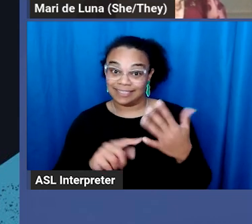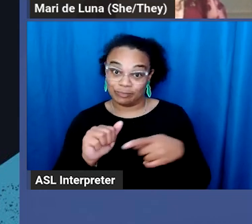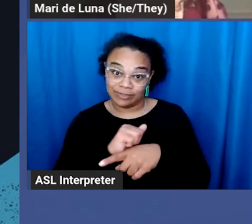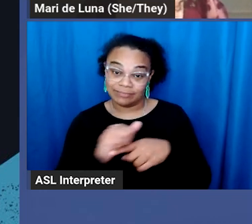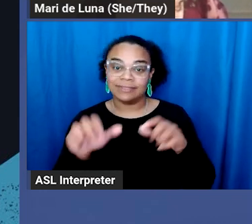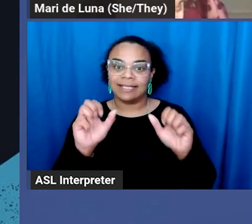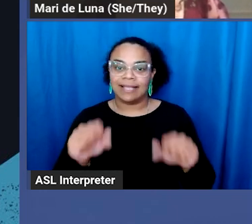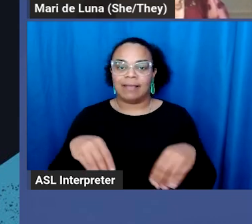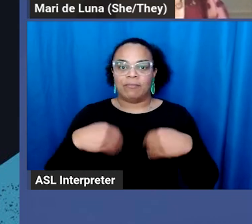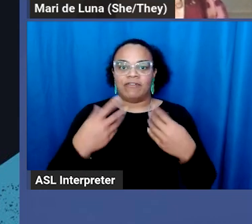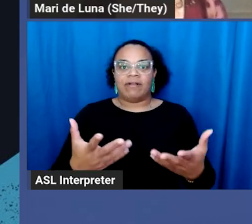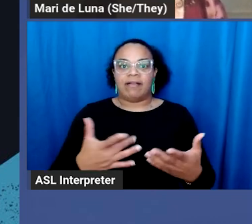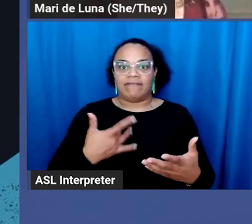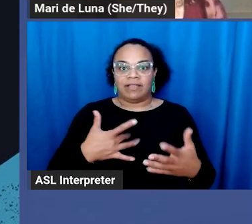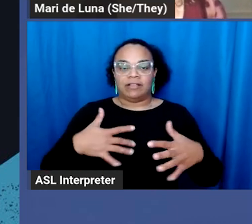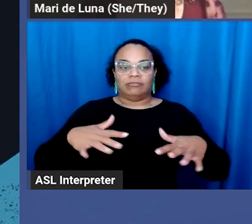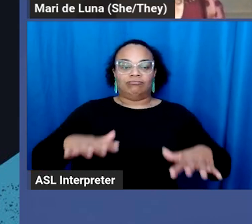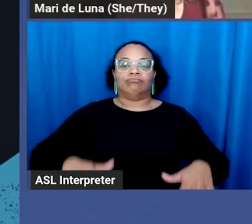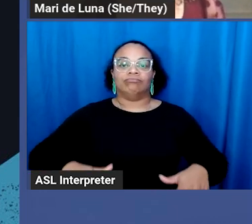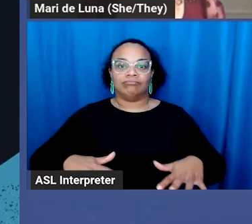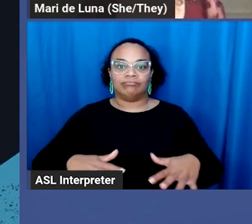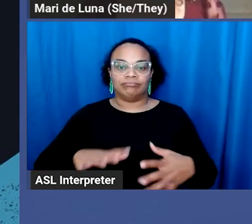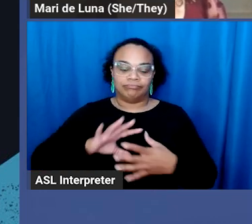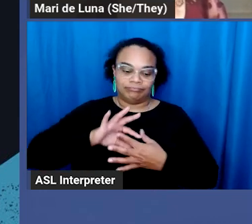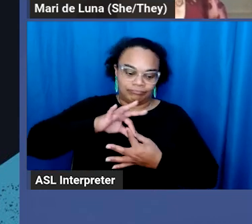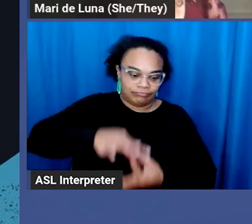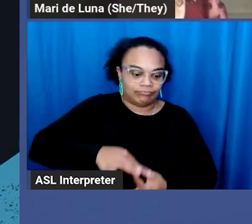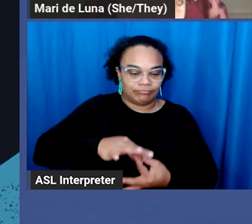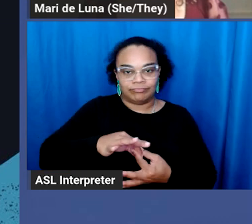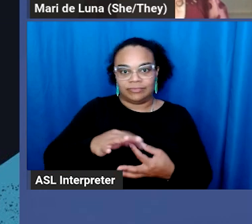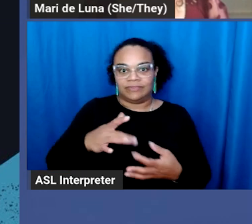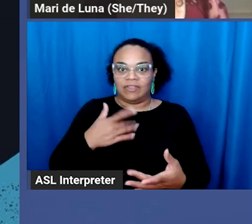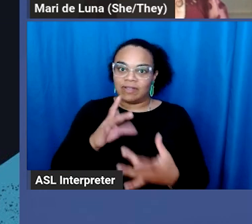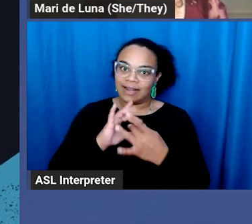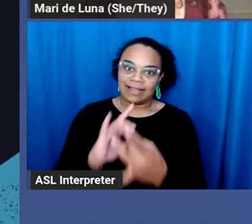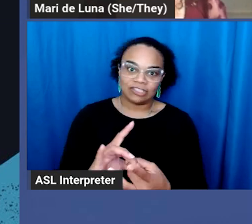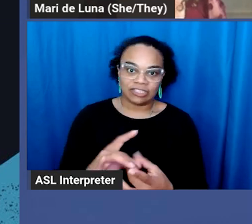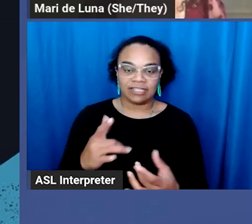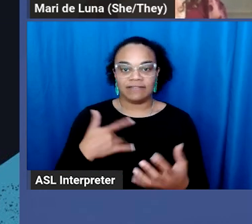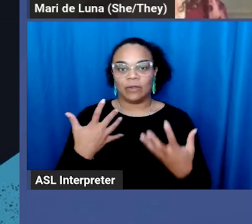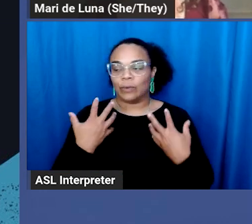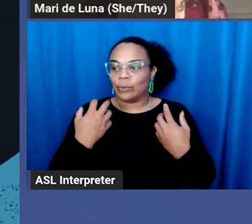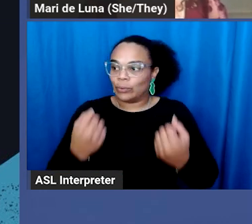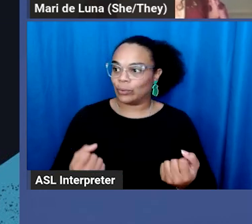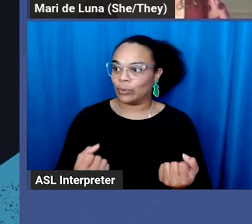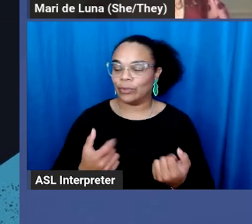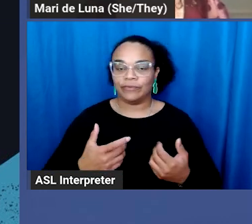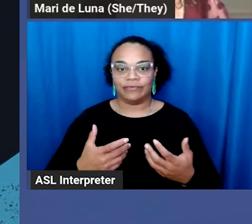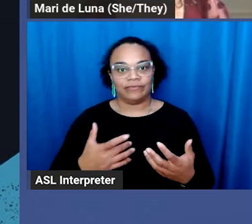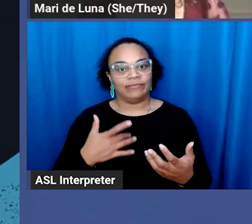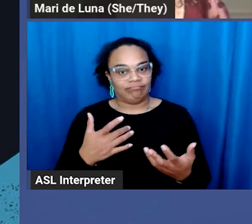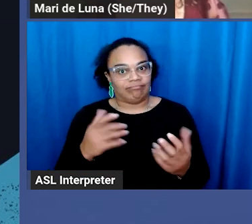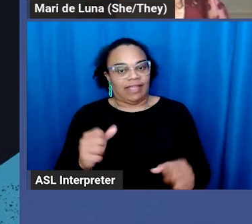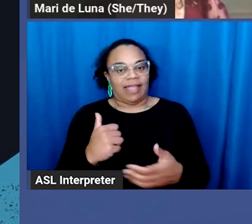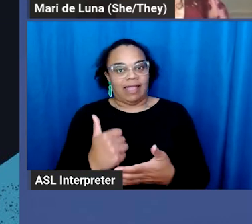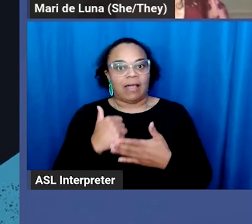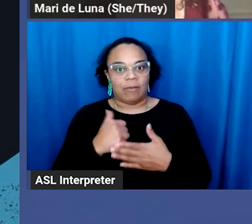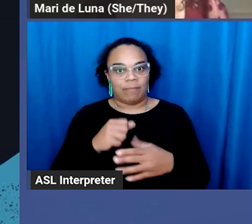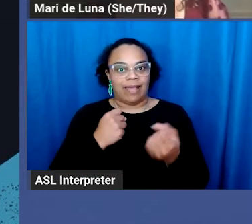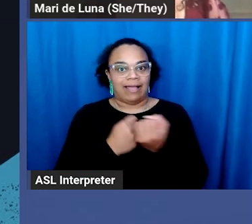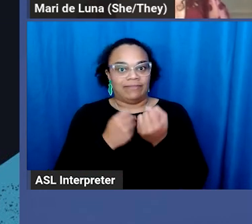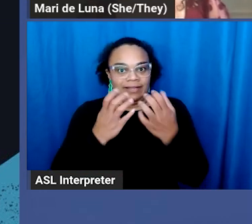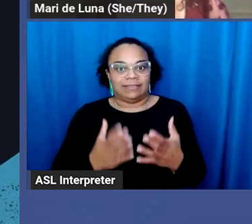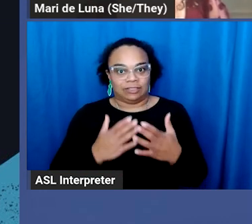a sense of connection, a sense of restoration, and it can help advocates